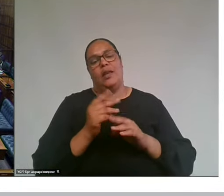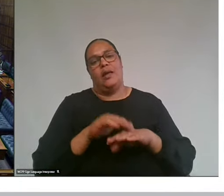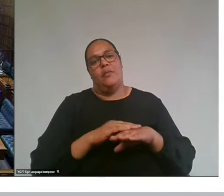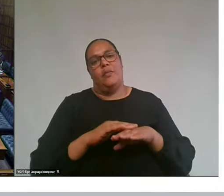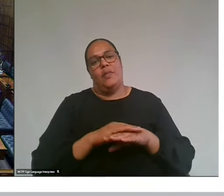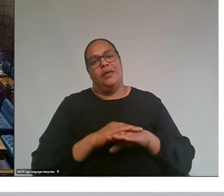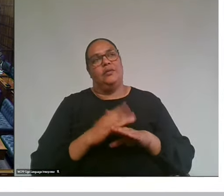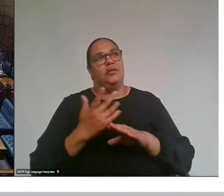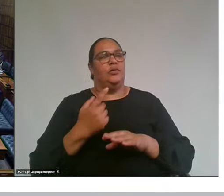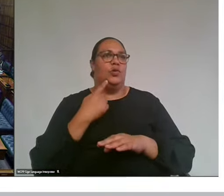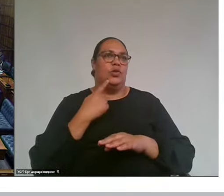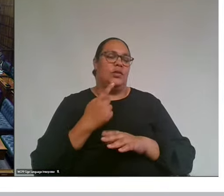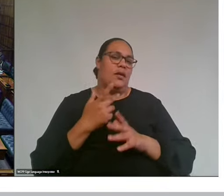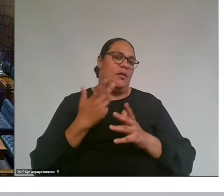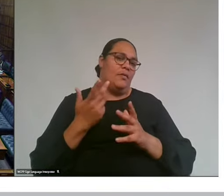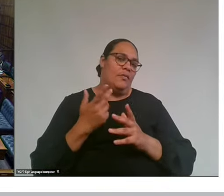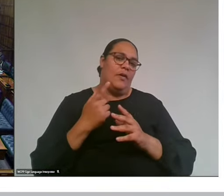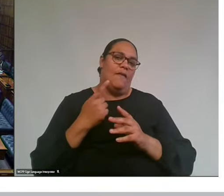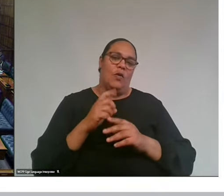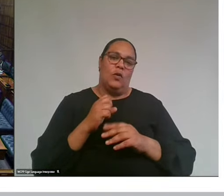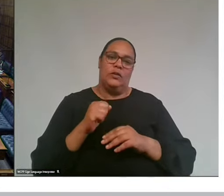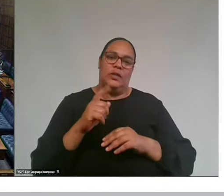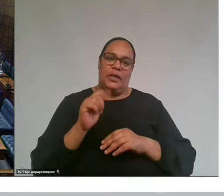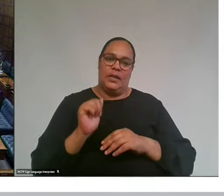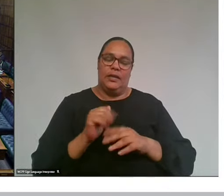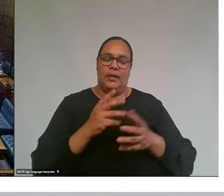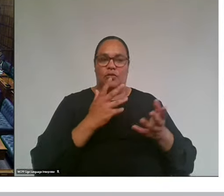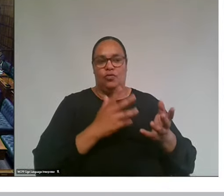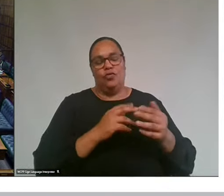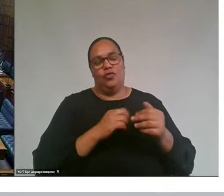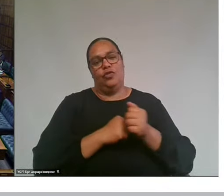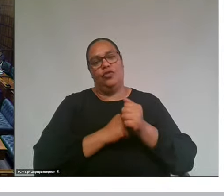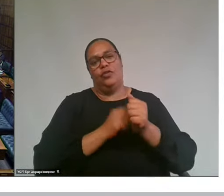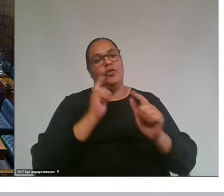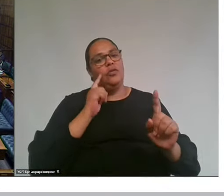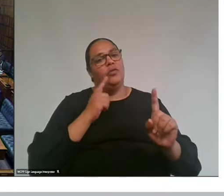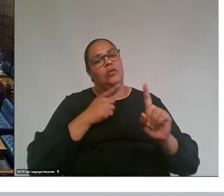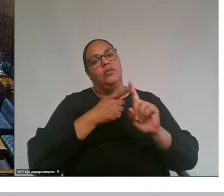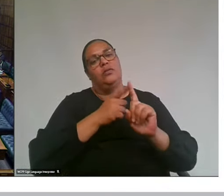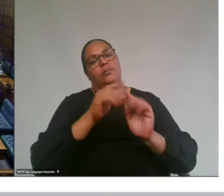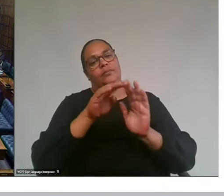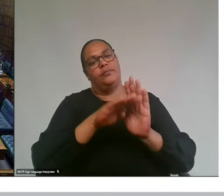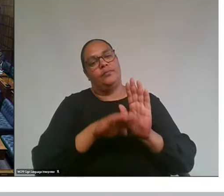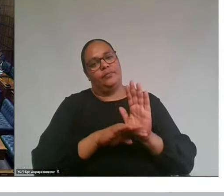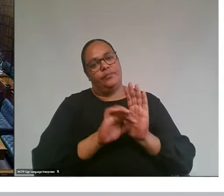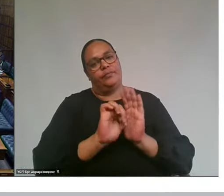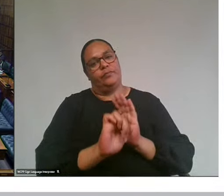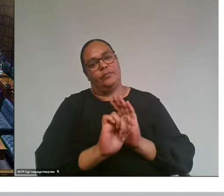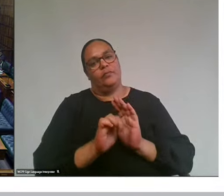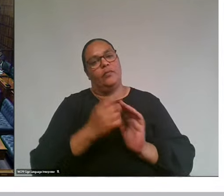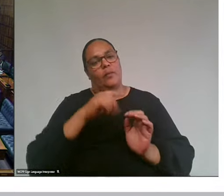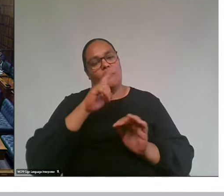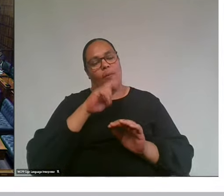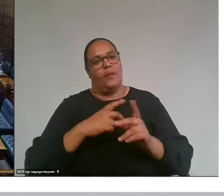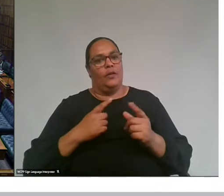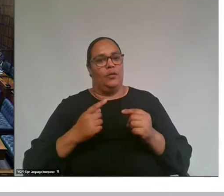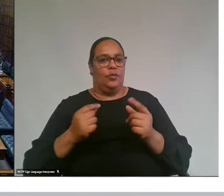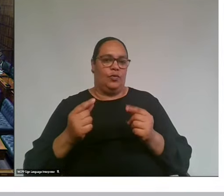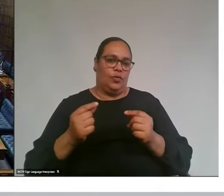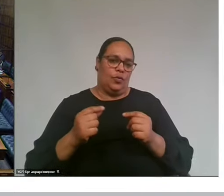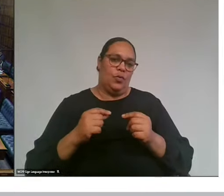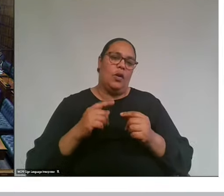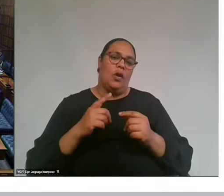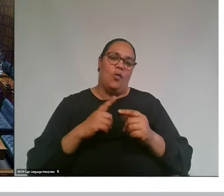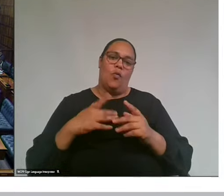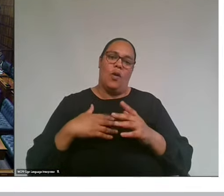of saying for this for the ca these are the Strategic targeted uh programs then that we need to do and as